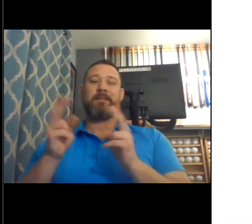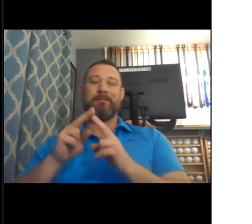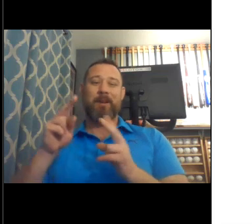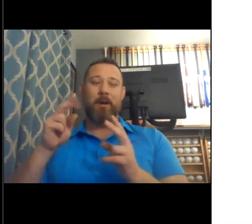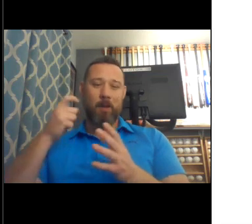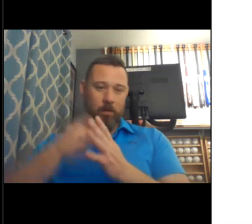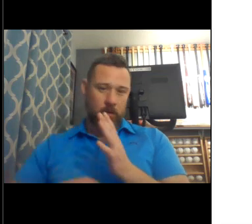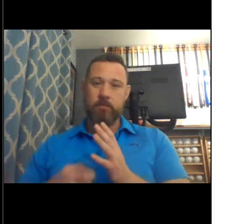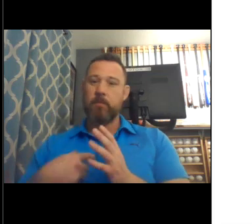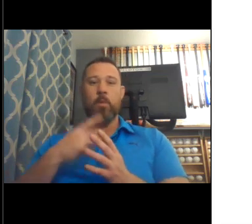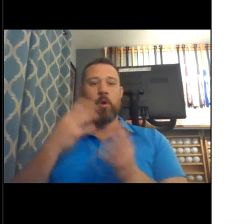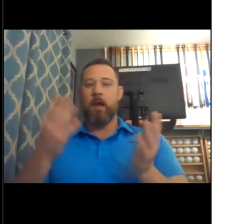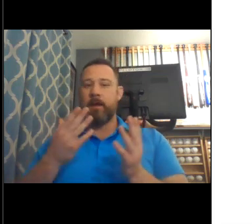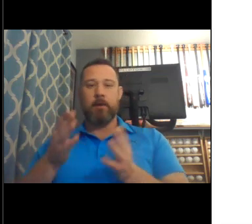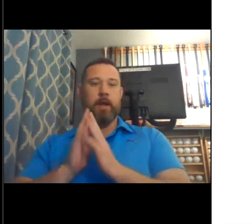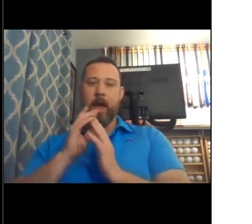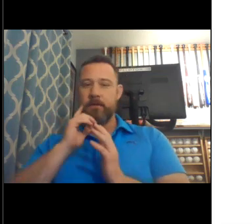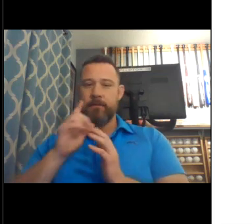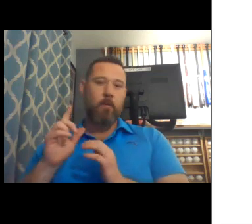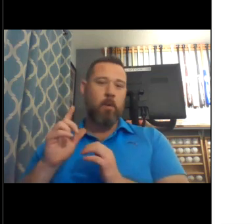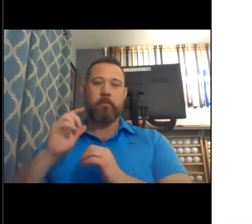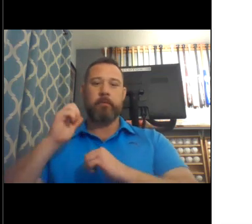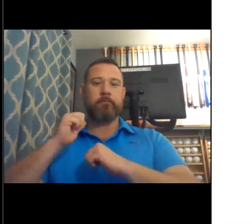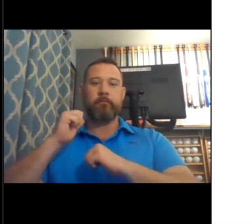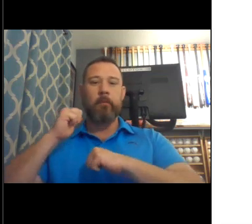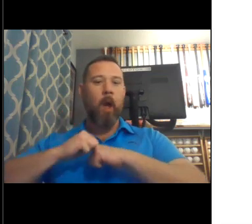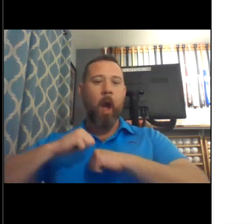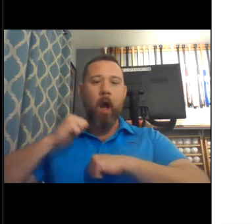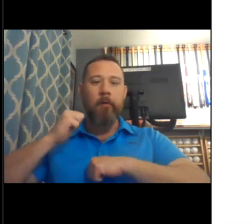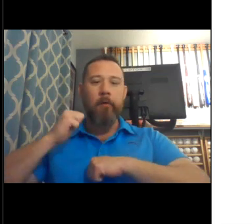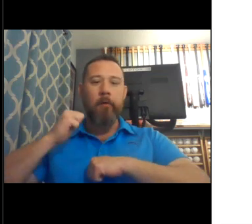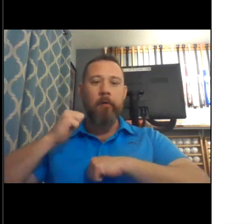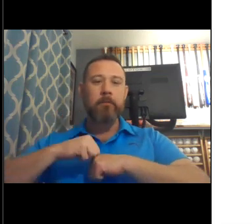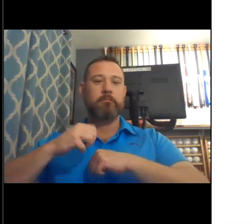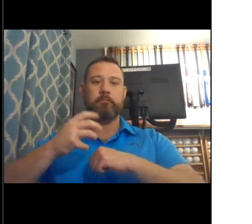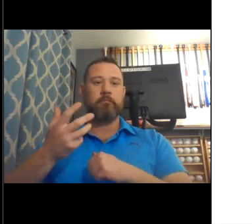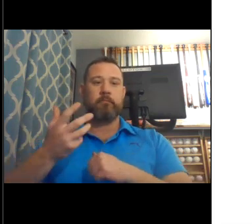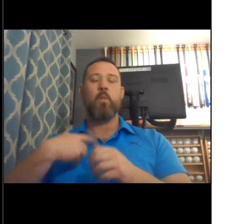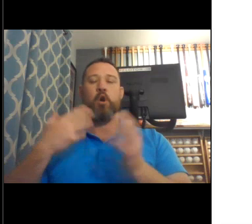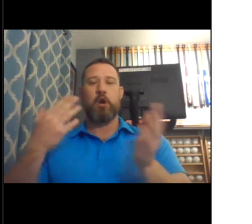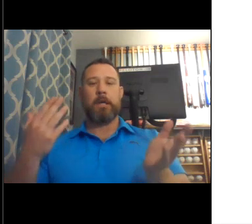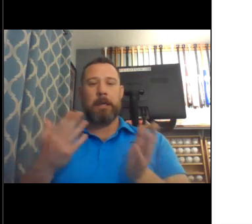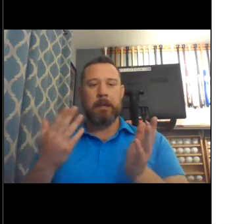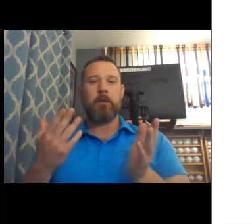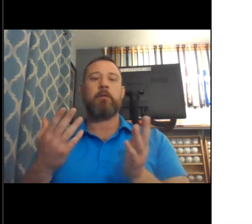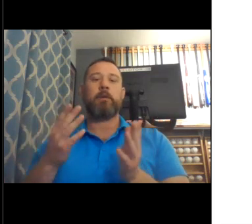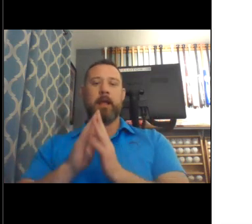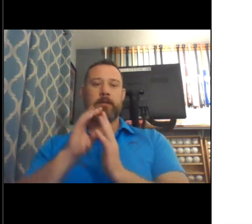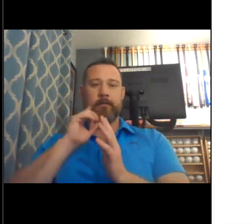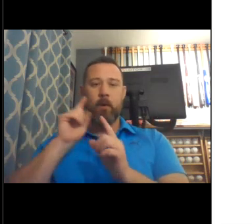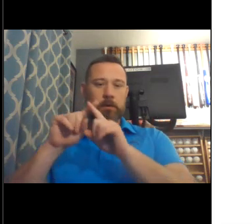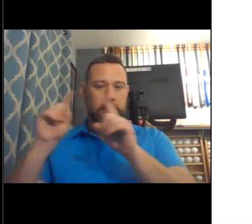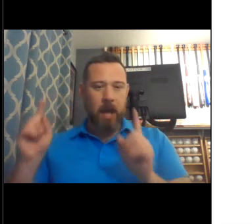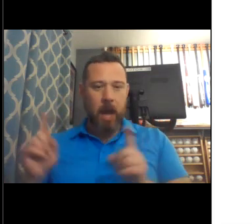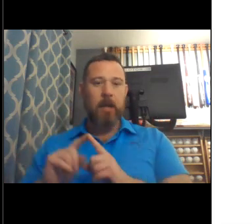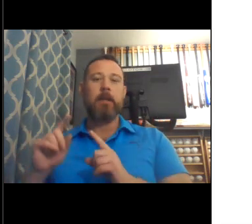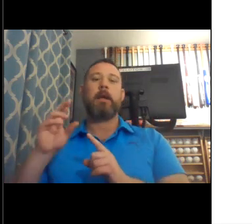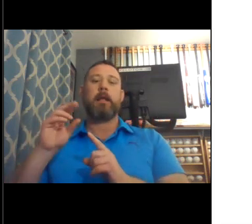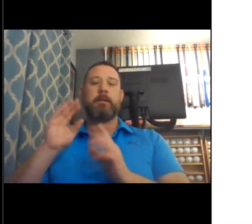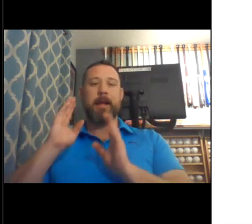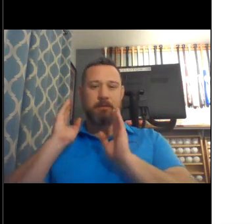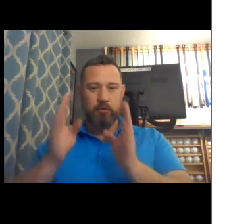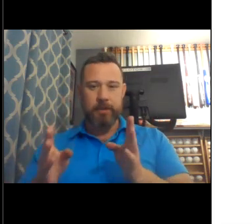We're not here today to ask for concrete or anything like that. What we're talking about is signing and designating streets that